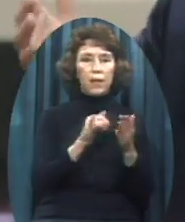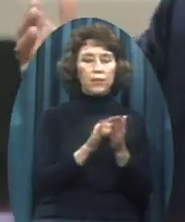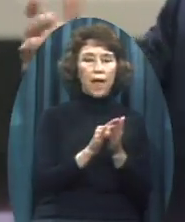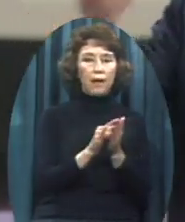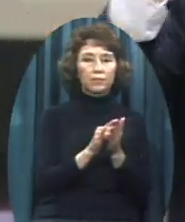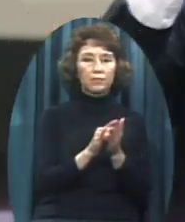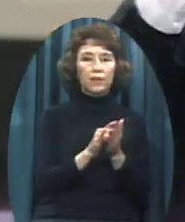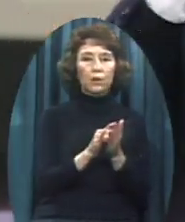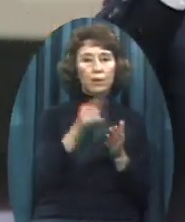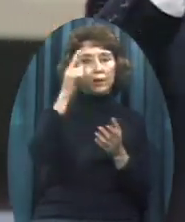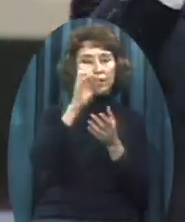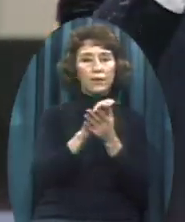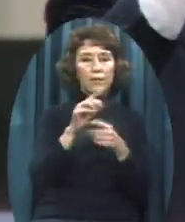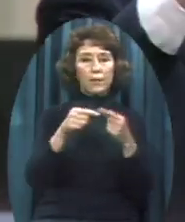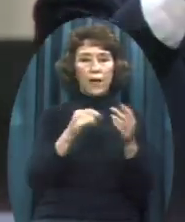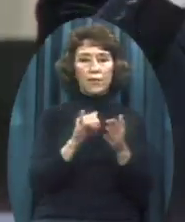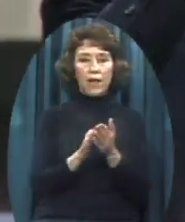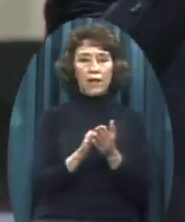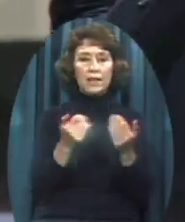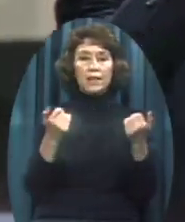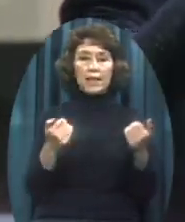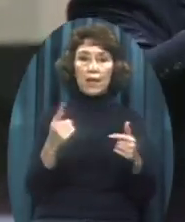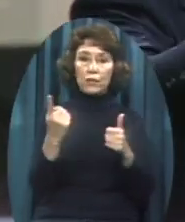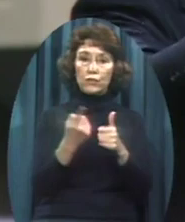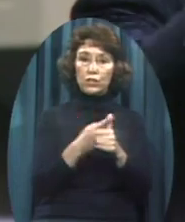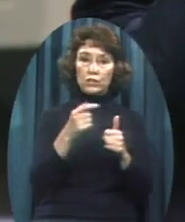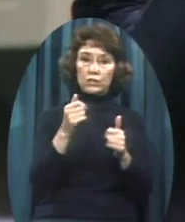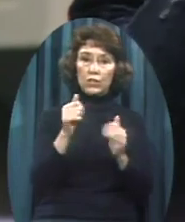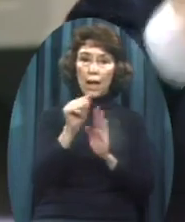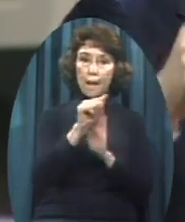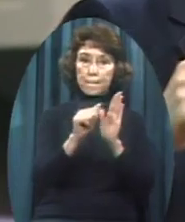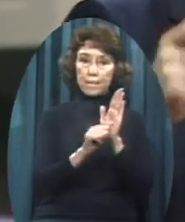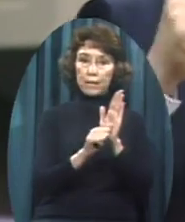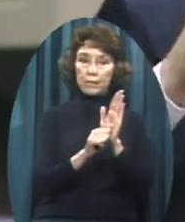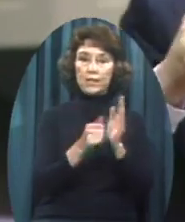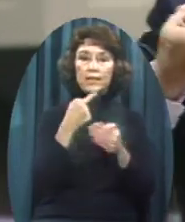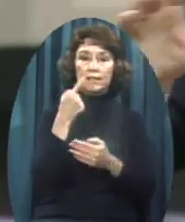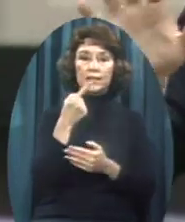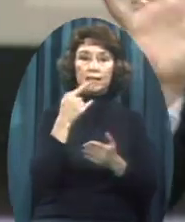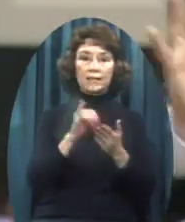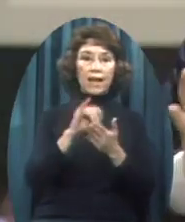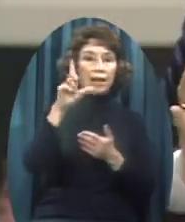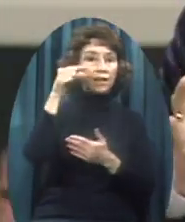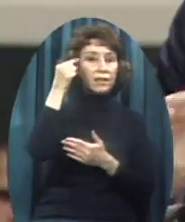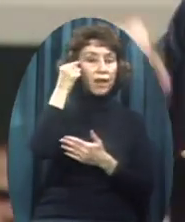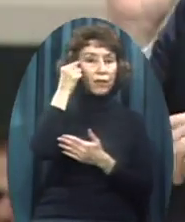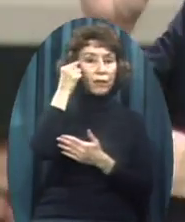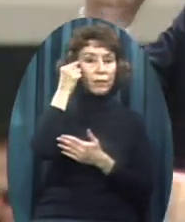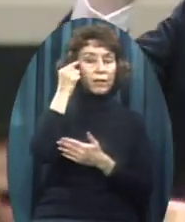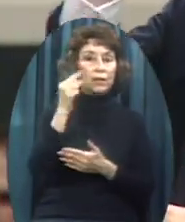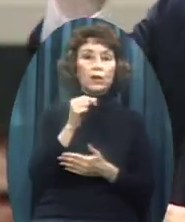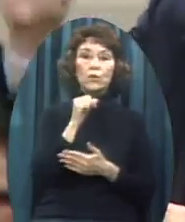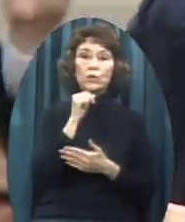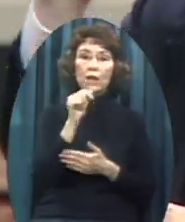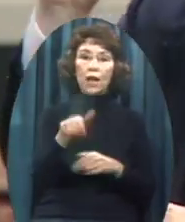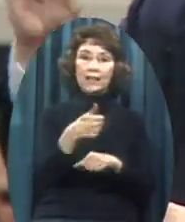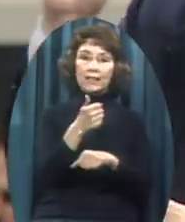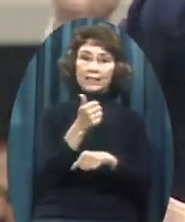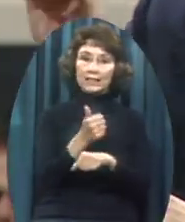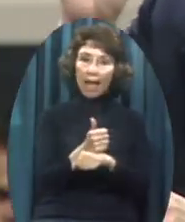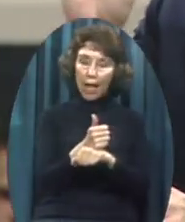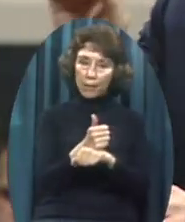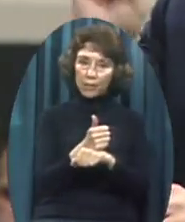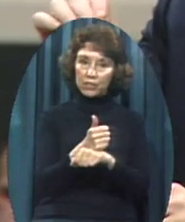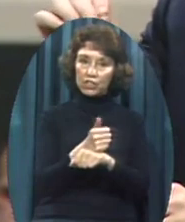isn't constitutional. The First Amendment says that government, including the Congress, shall not establish a state religion or prohibit the